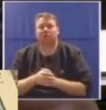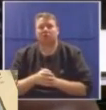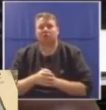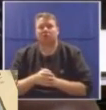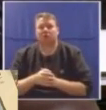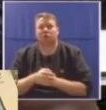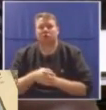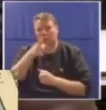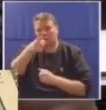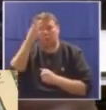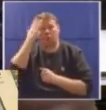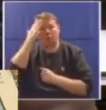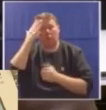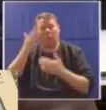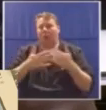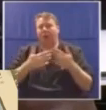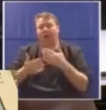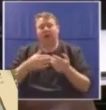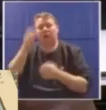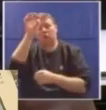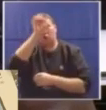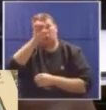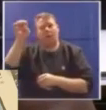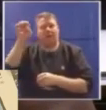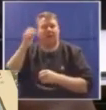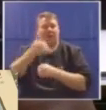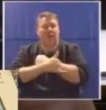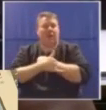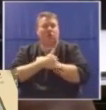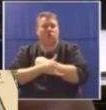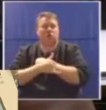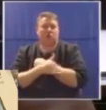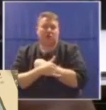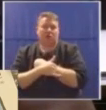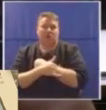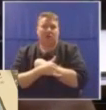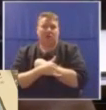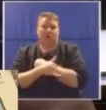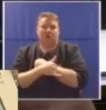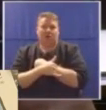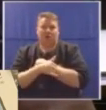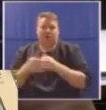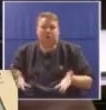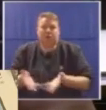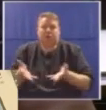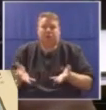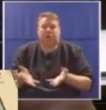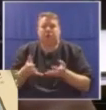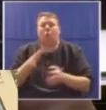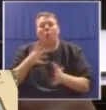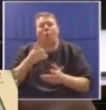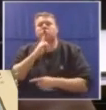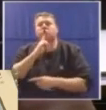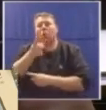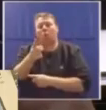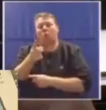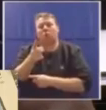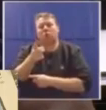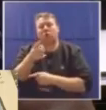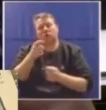know any European country that has been coerced or instructed